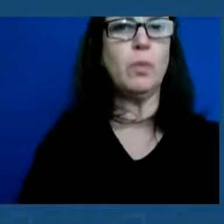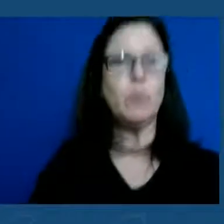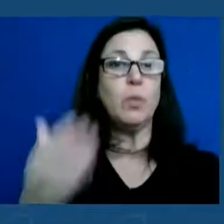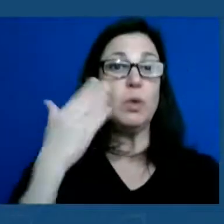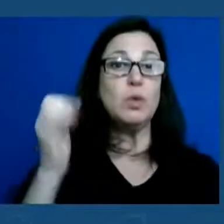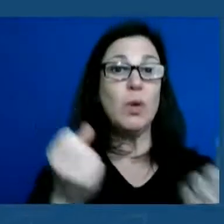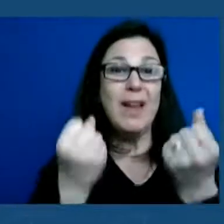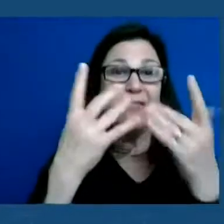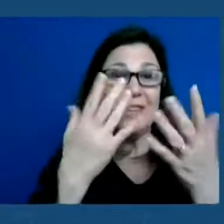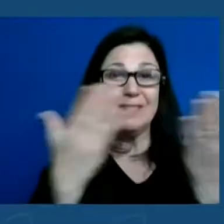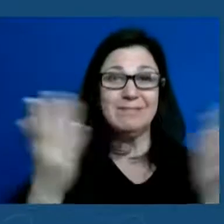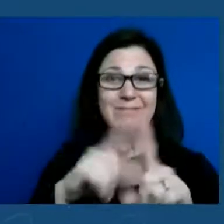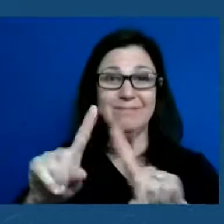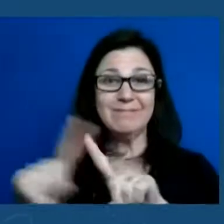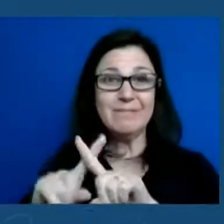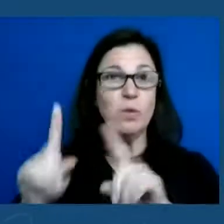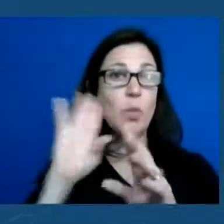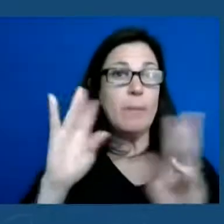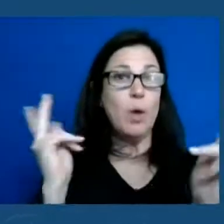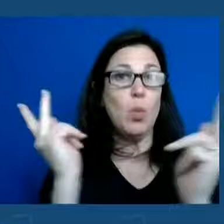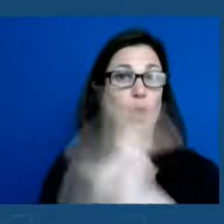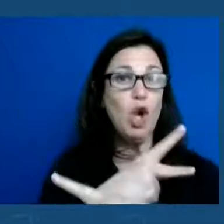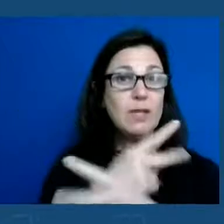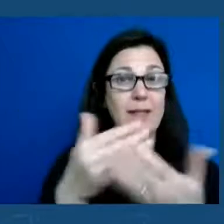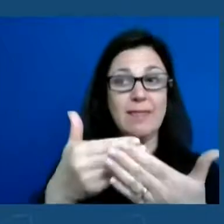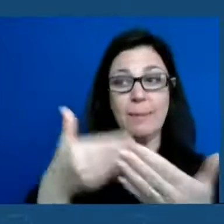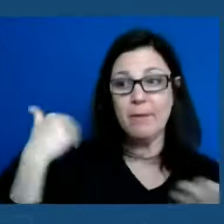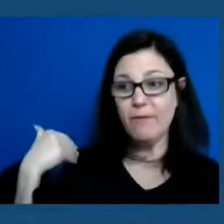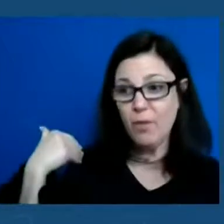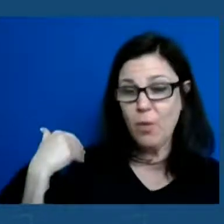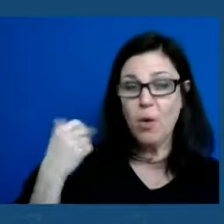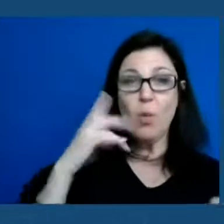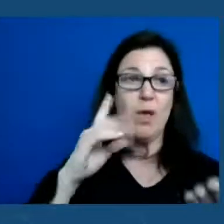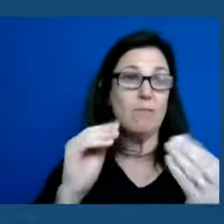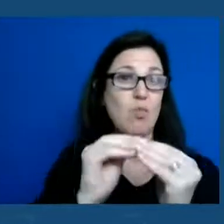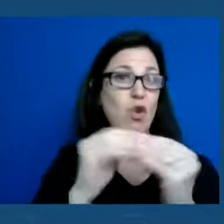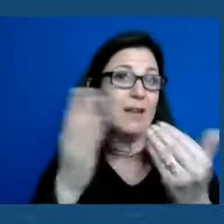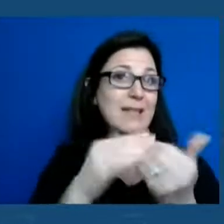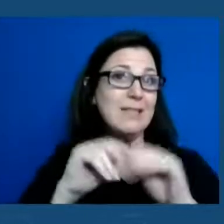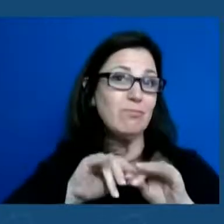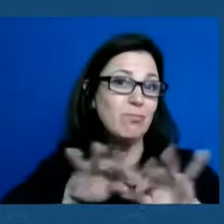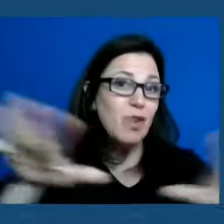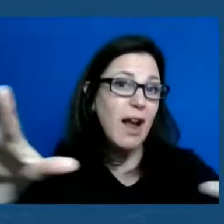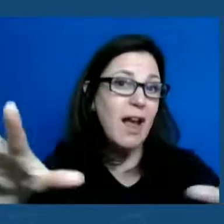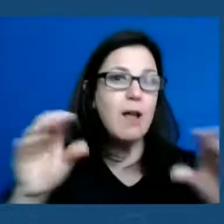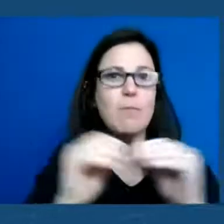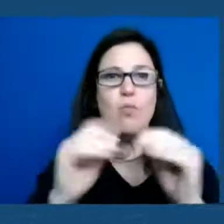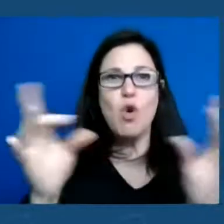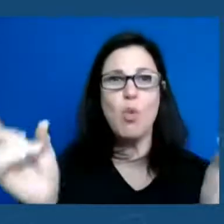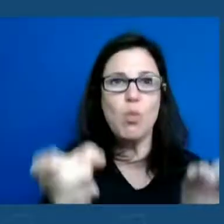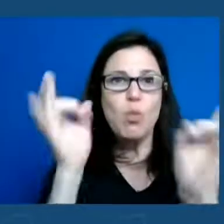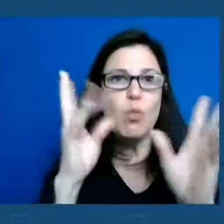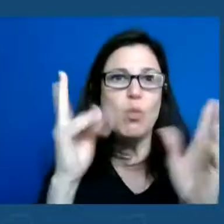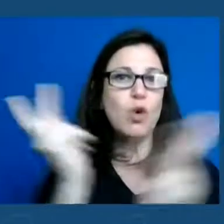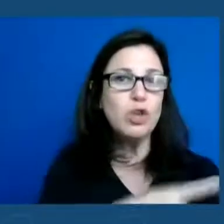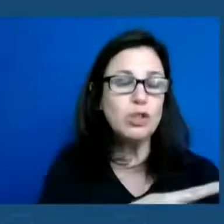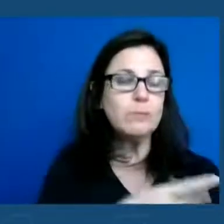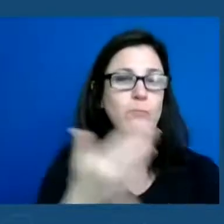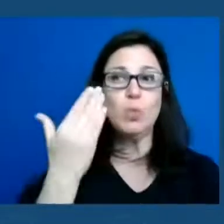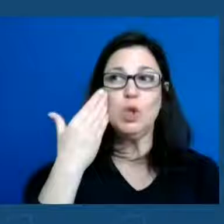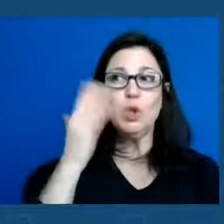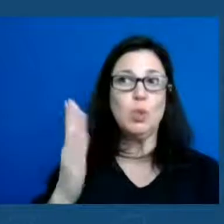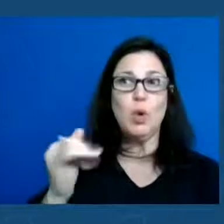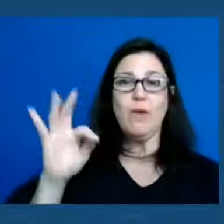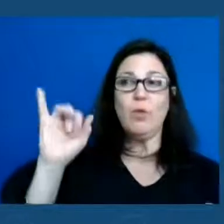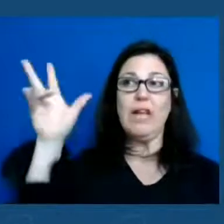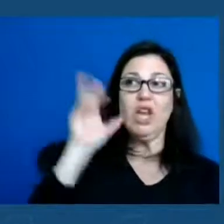going to be worse than the last one? Is it going to be more transmissible? Is it going to be more lethal? You don't know these answers when you just hear